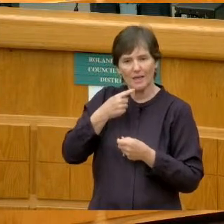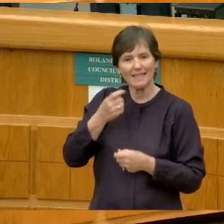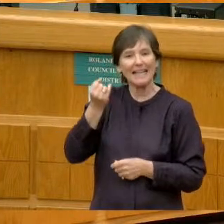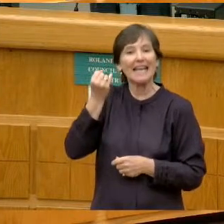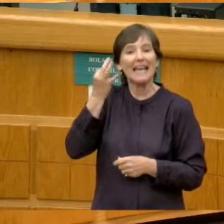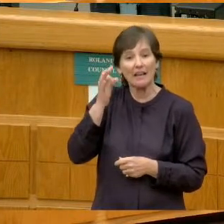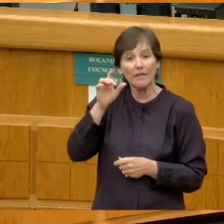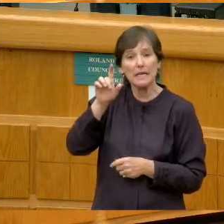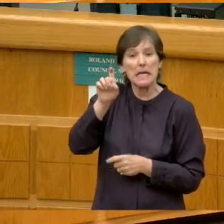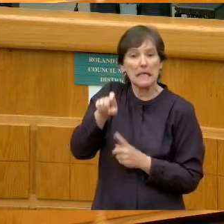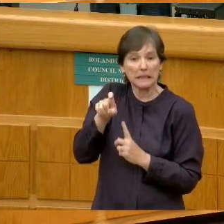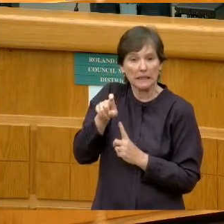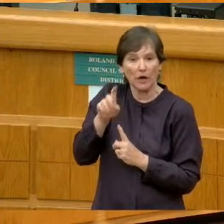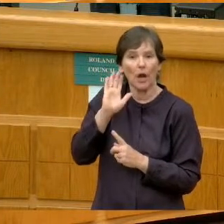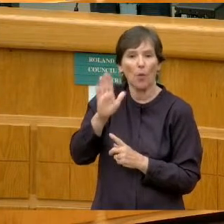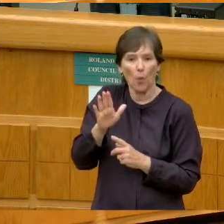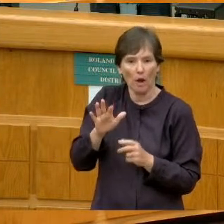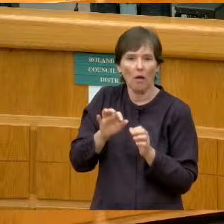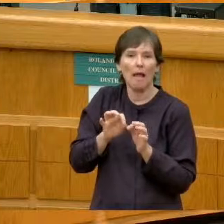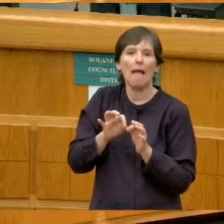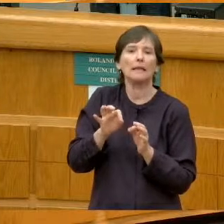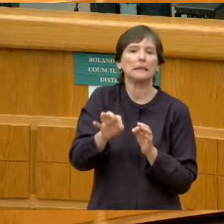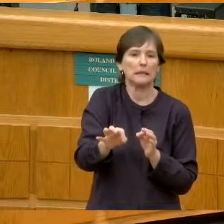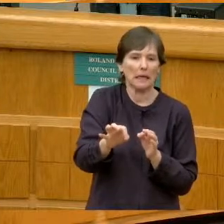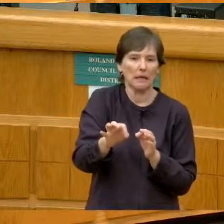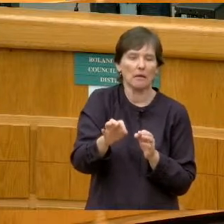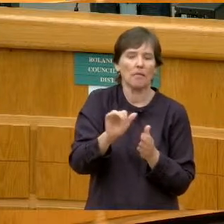necessary, this order will be extended.